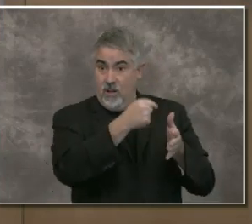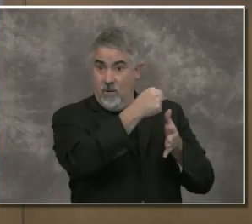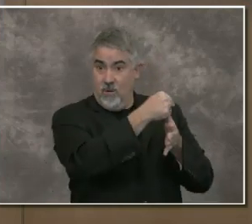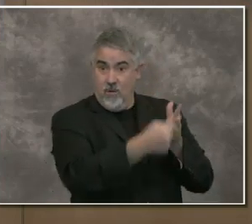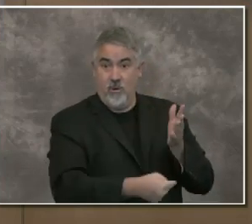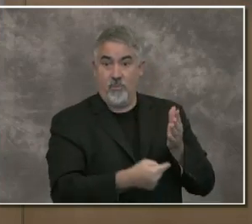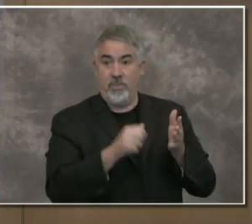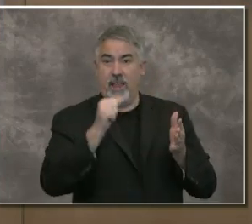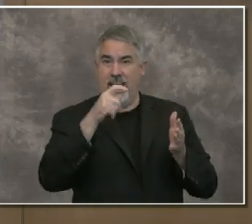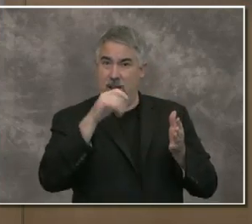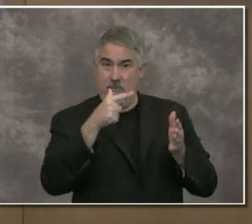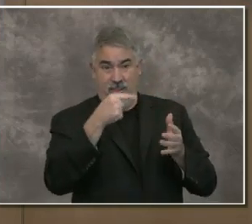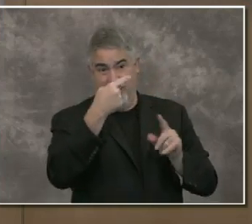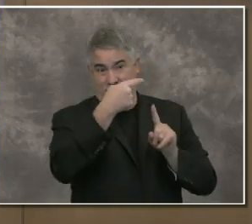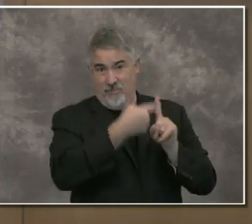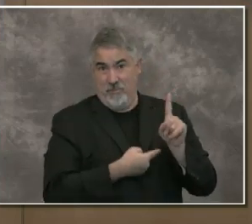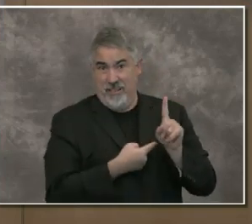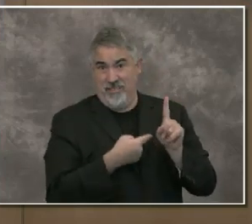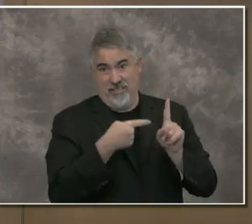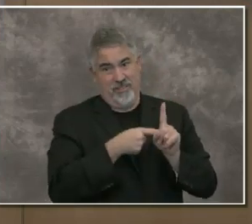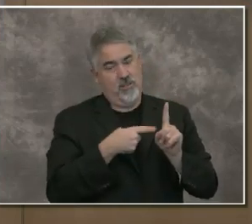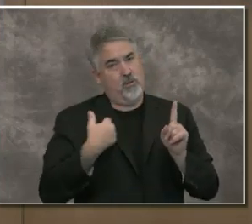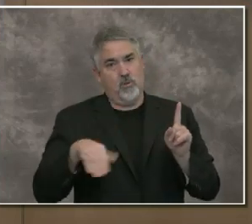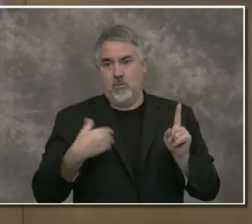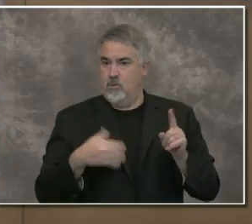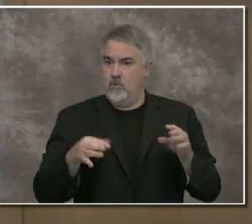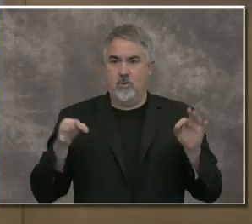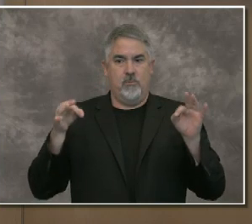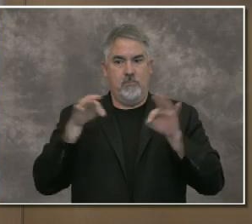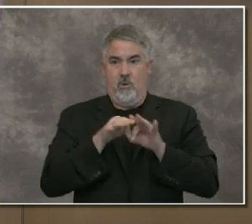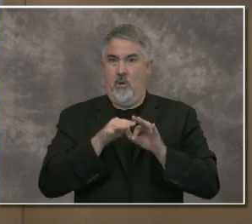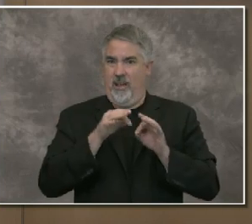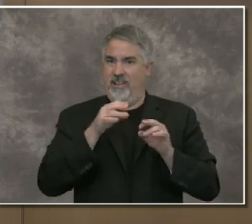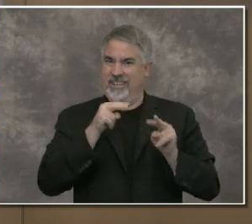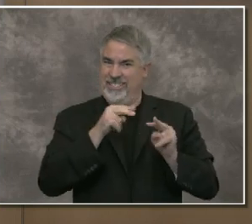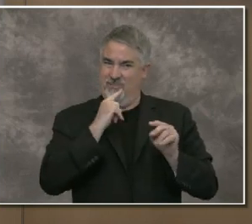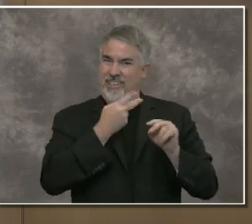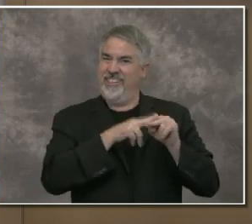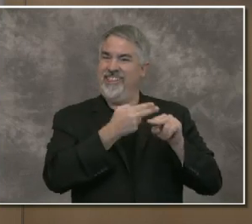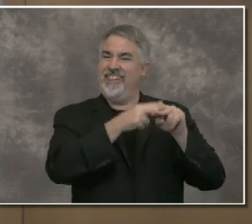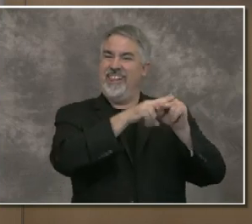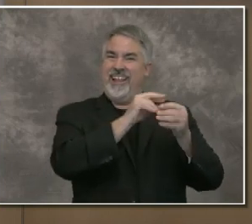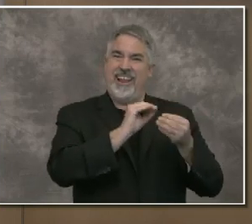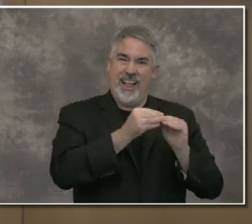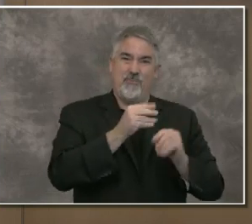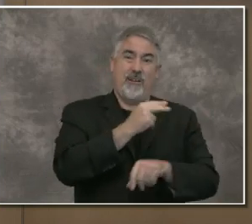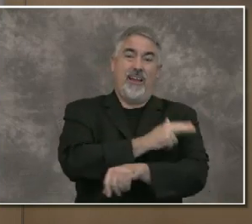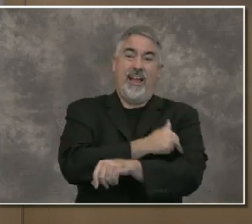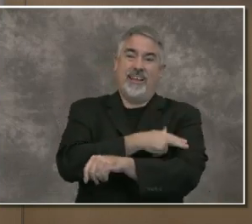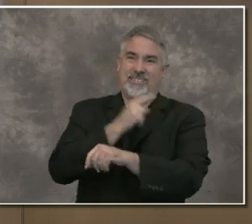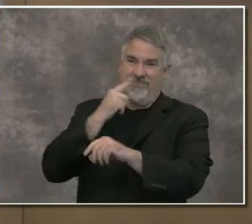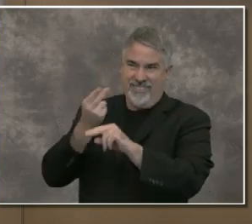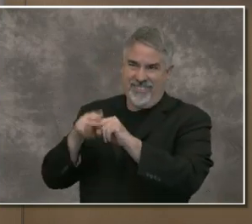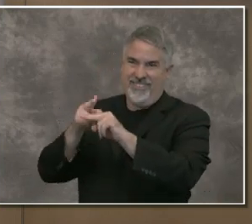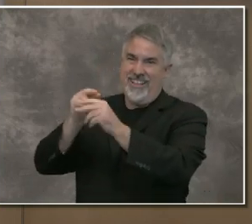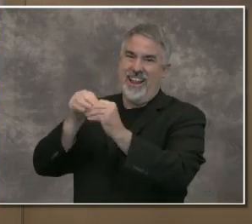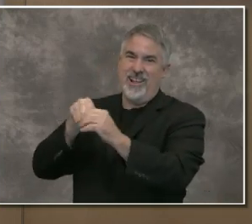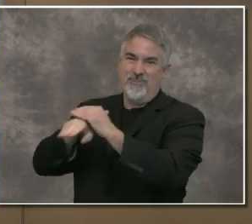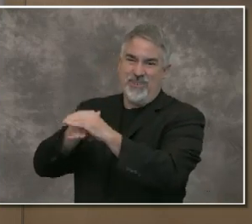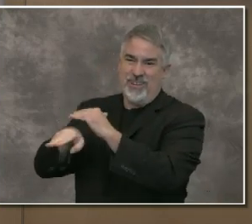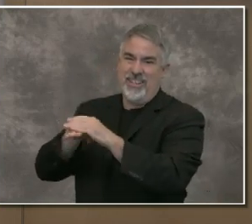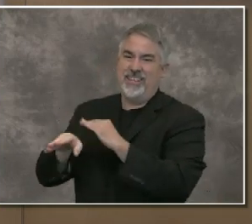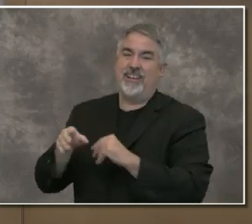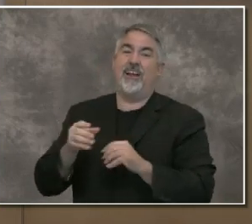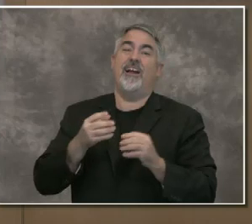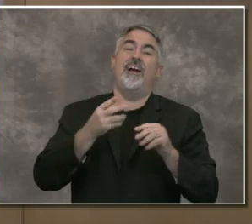is a month where we can expect the number of cases to increase, the number of hospitalizations to increase, and the unfortunate loss of life to